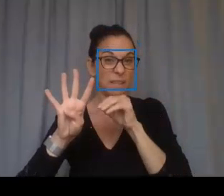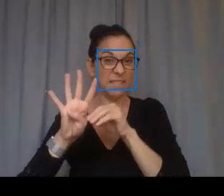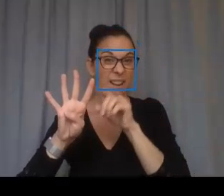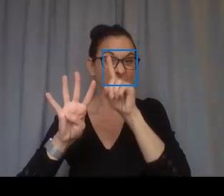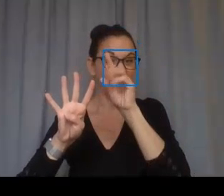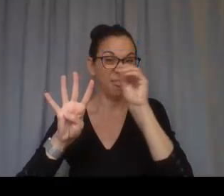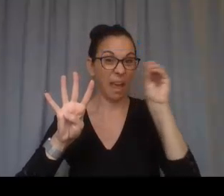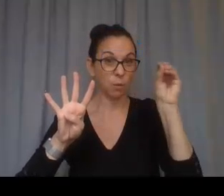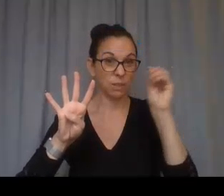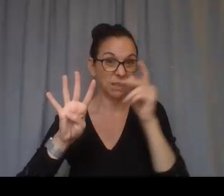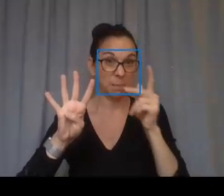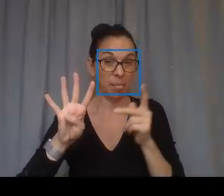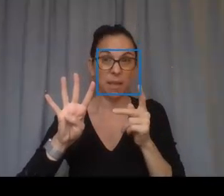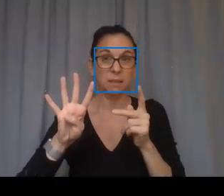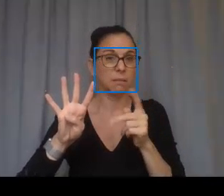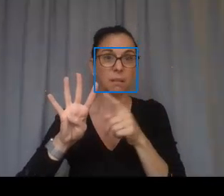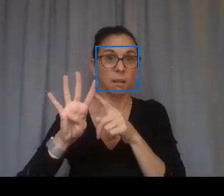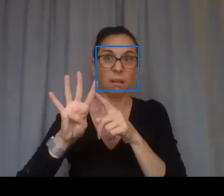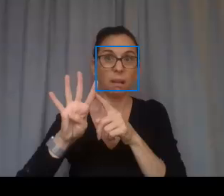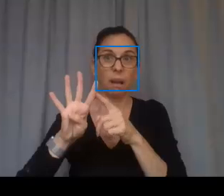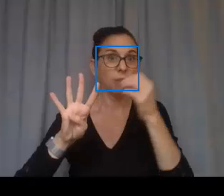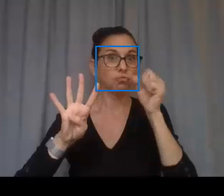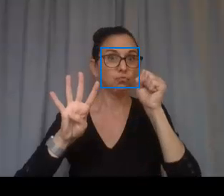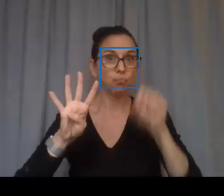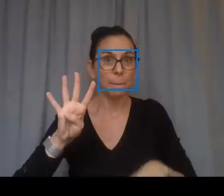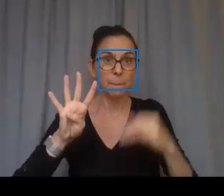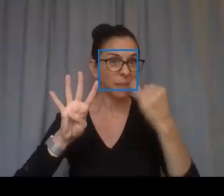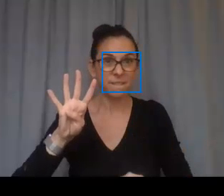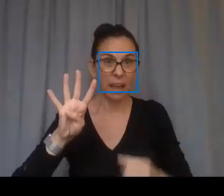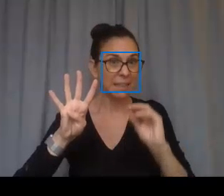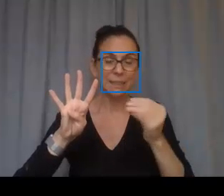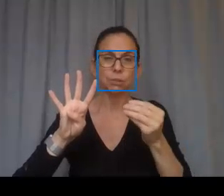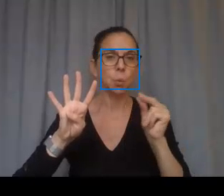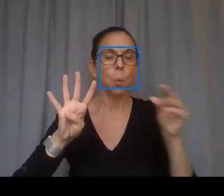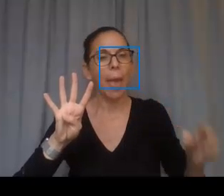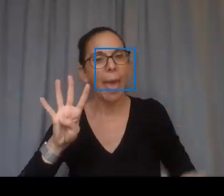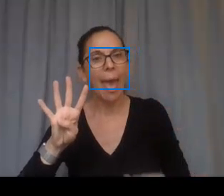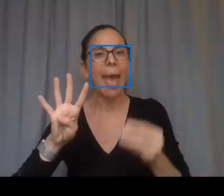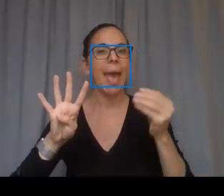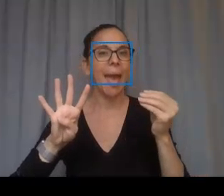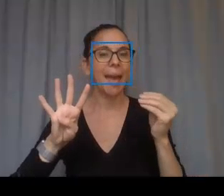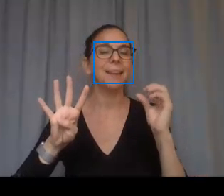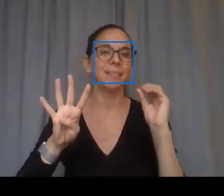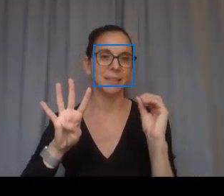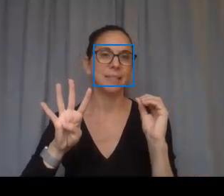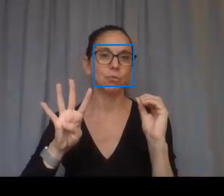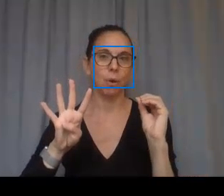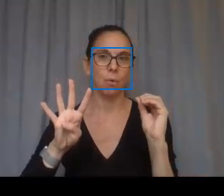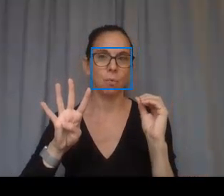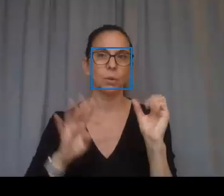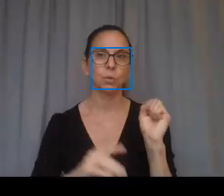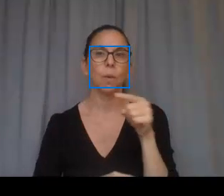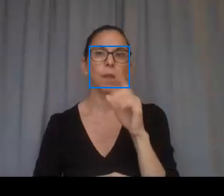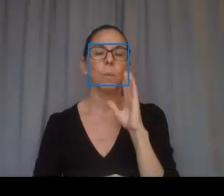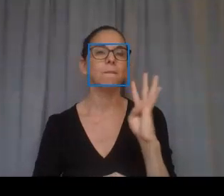that. So we wouldn't just drop that final digit. We would actually add that insignificant 0 at the end. So